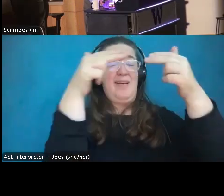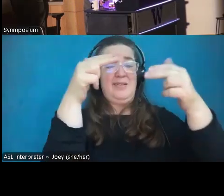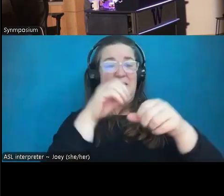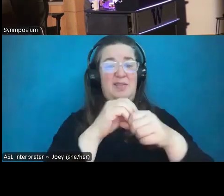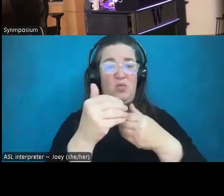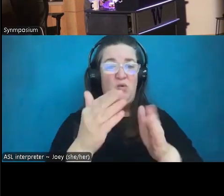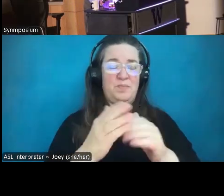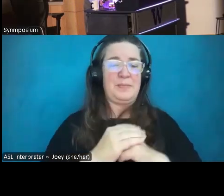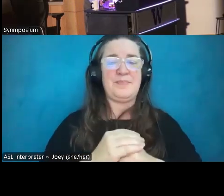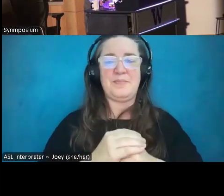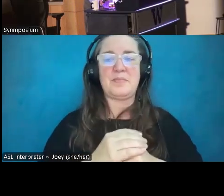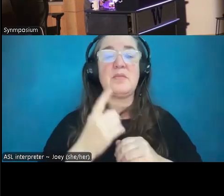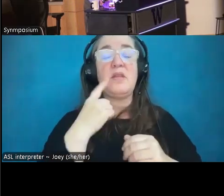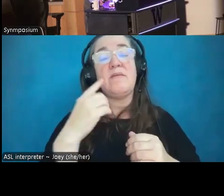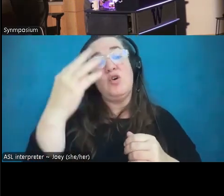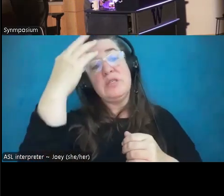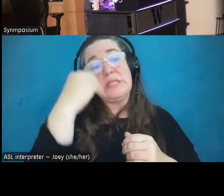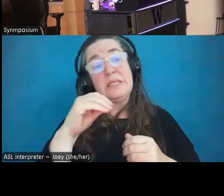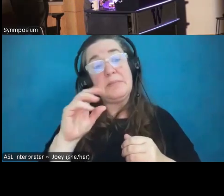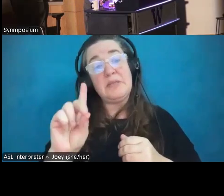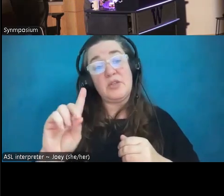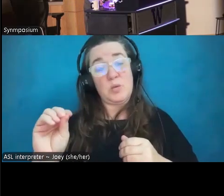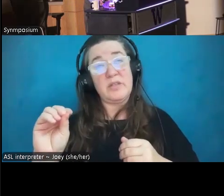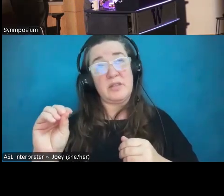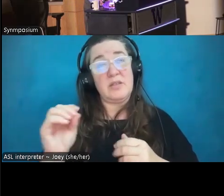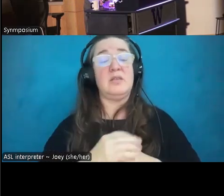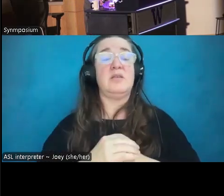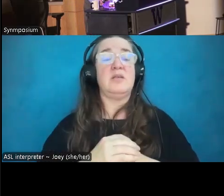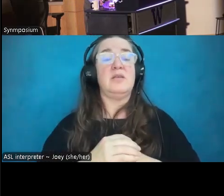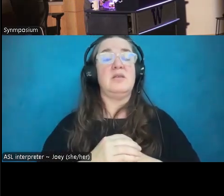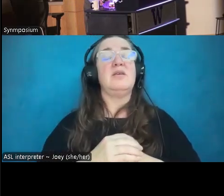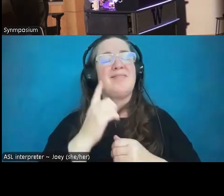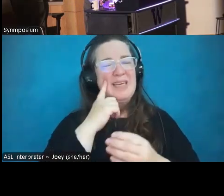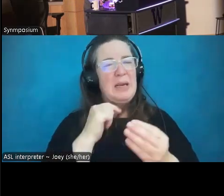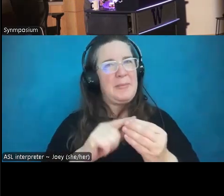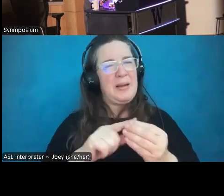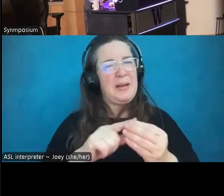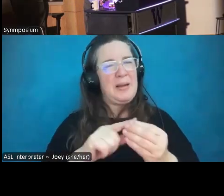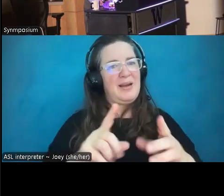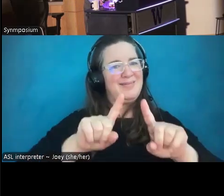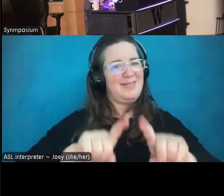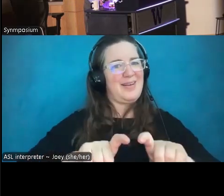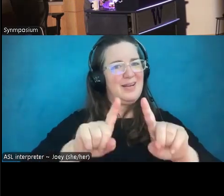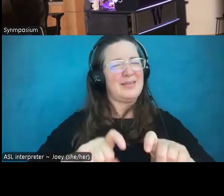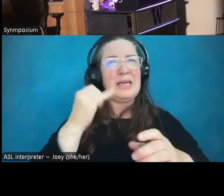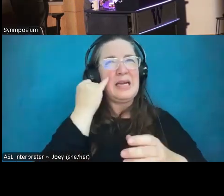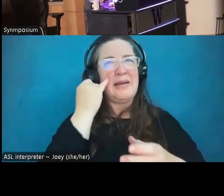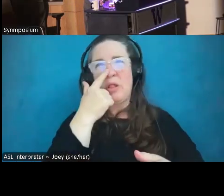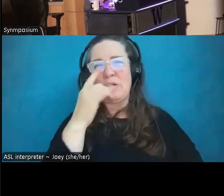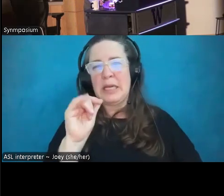For sleep disorders, so do think about, getting them tested if they have anything that suggests sleep apnea